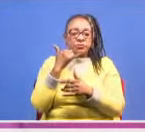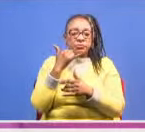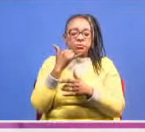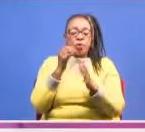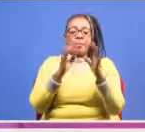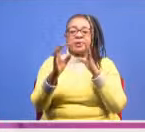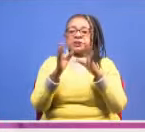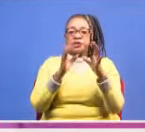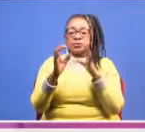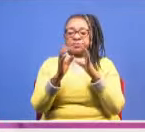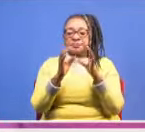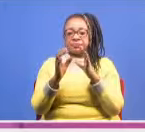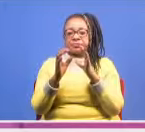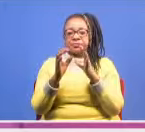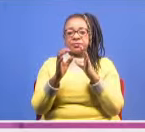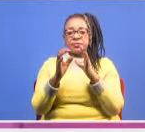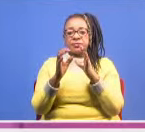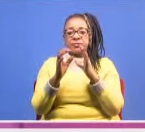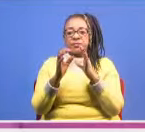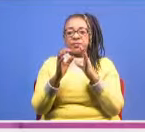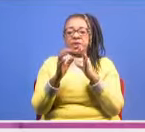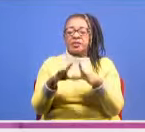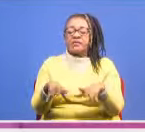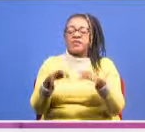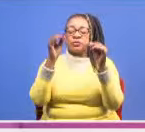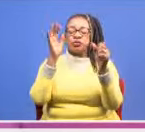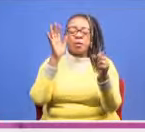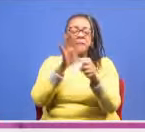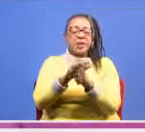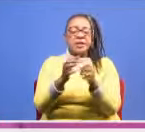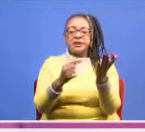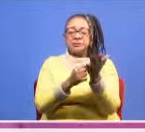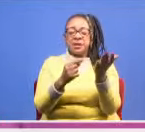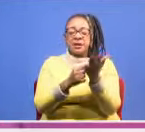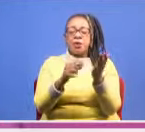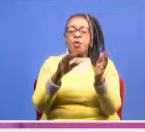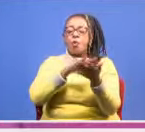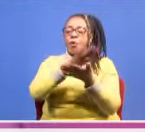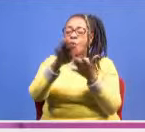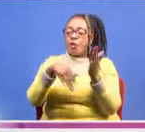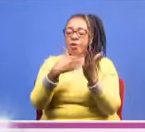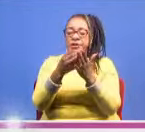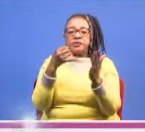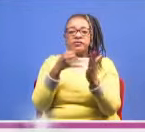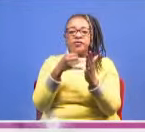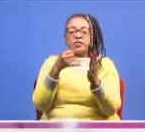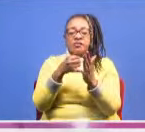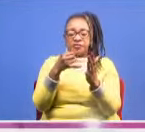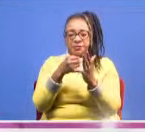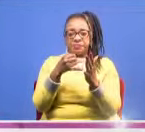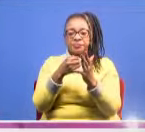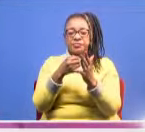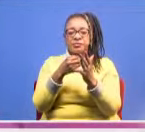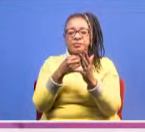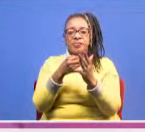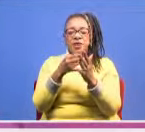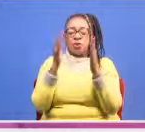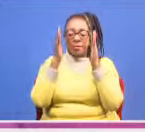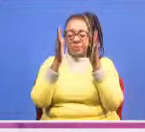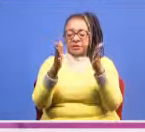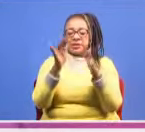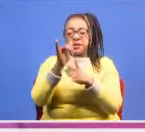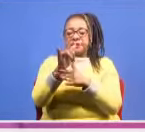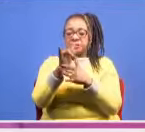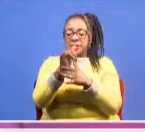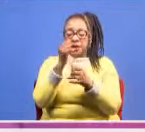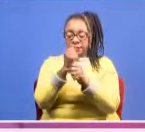communication. They got him with so many SIM cards. All these things are revolving on accomplices, people who helped in committing this crime. And these are the things